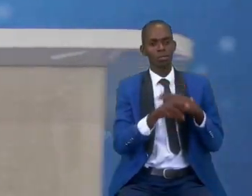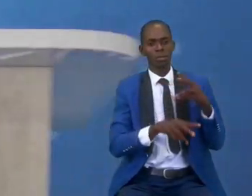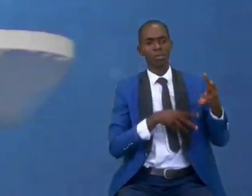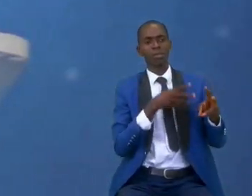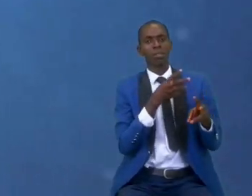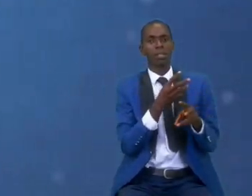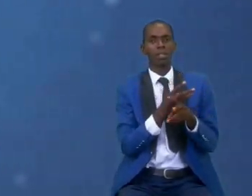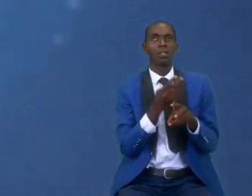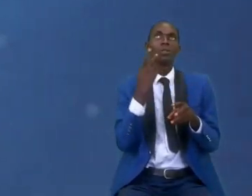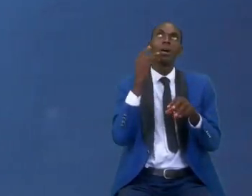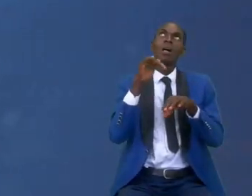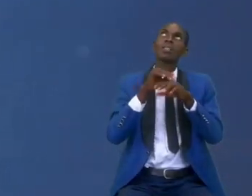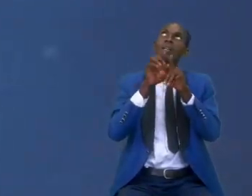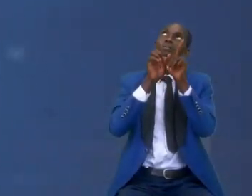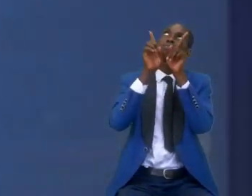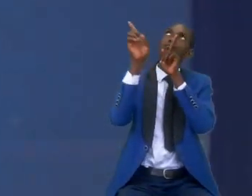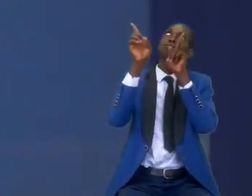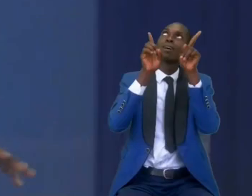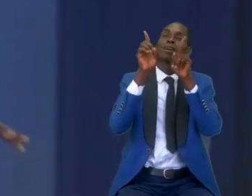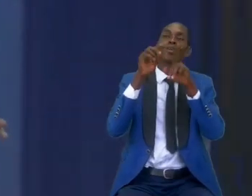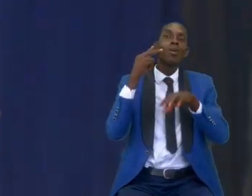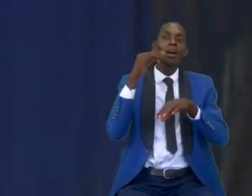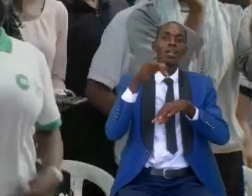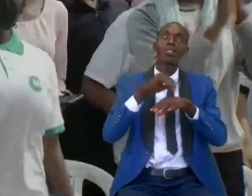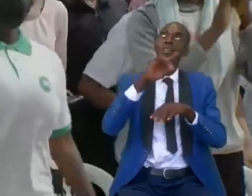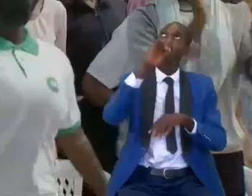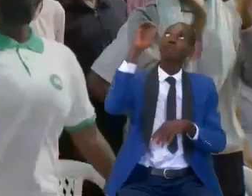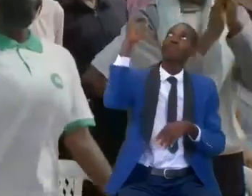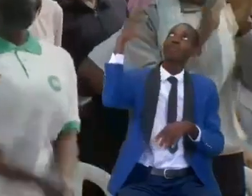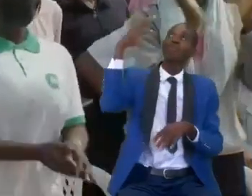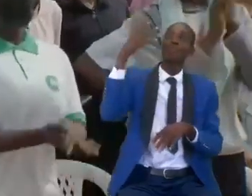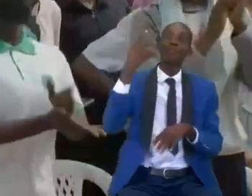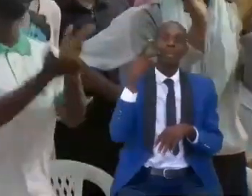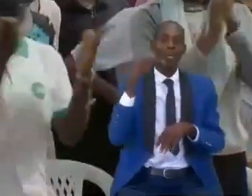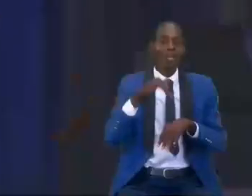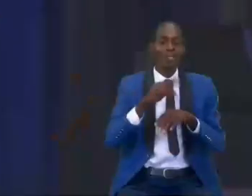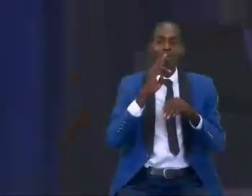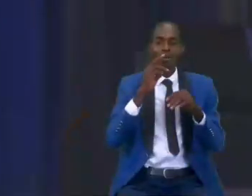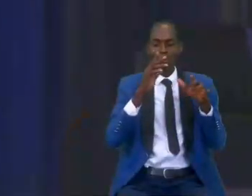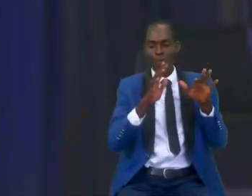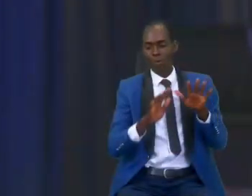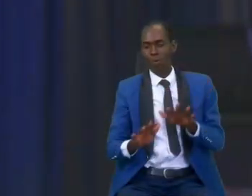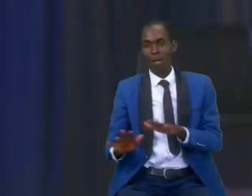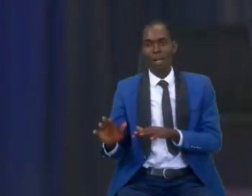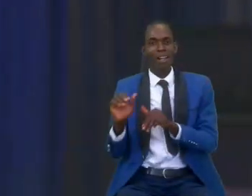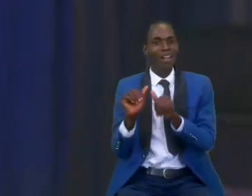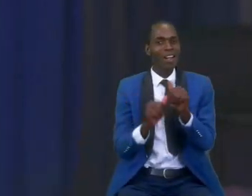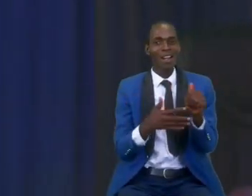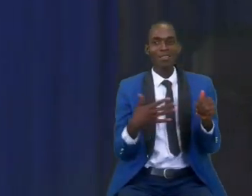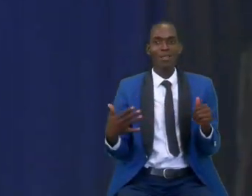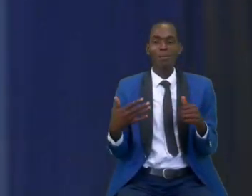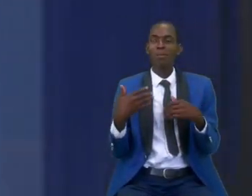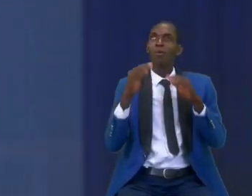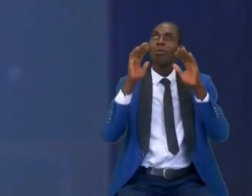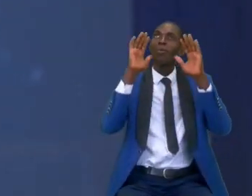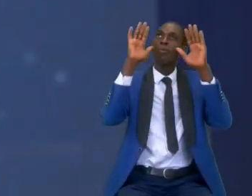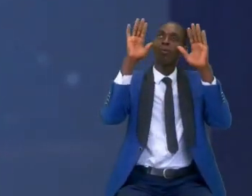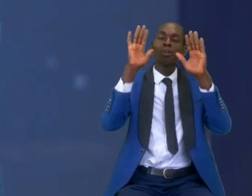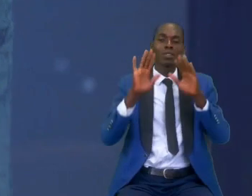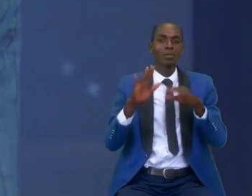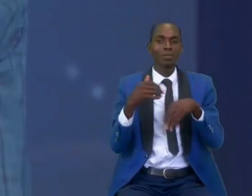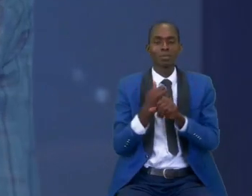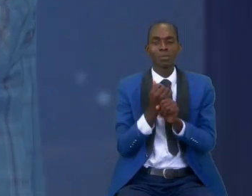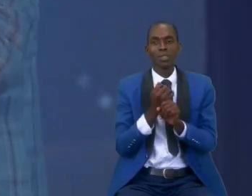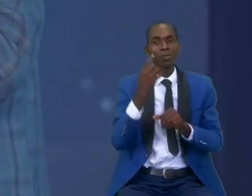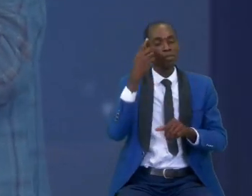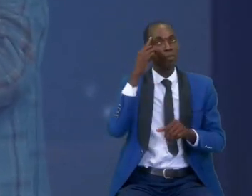at the rivers, everything made for excellence. And look at the birds, look